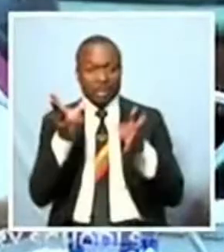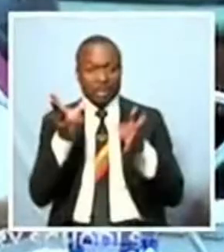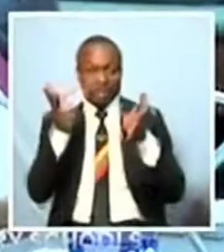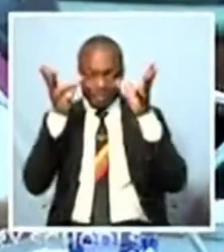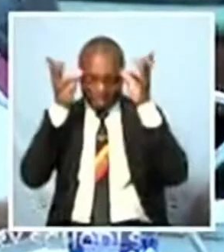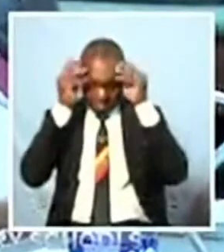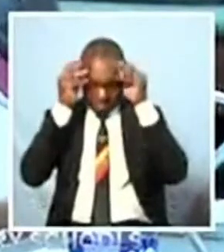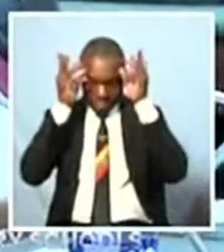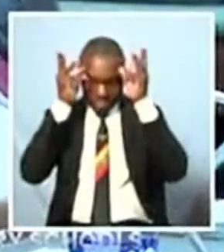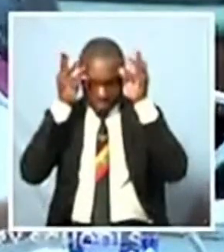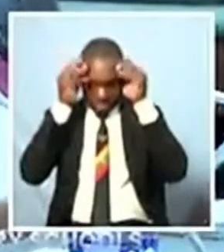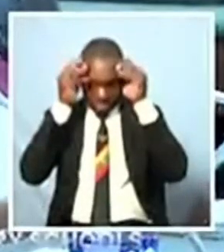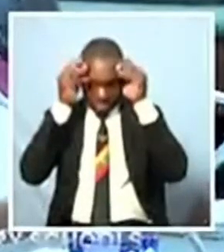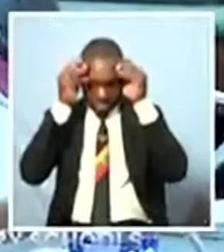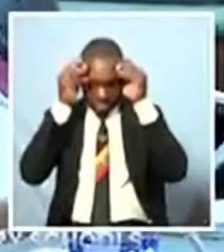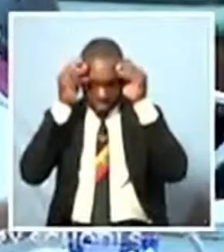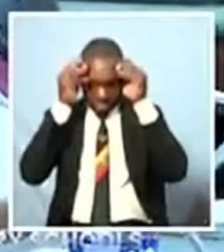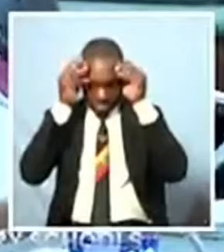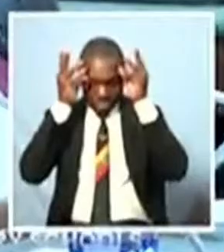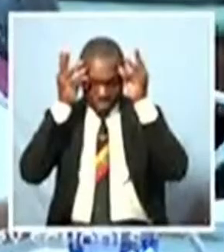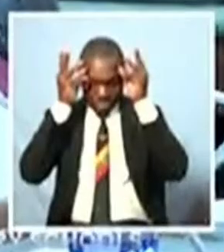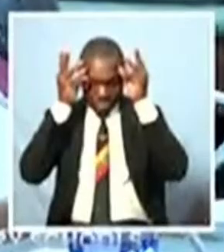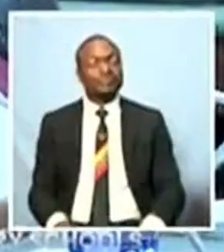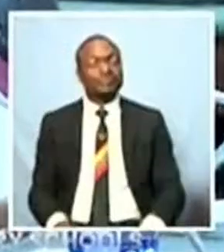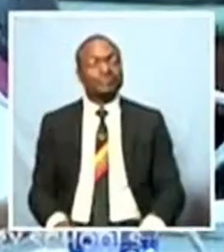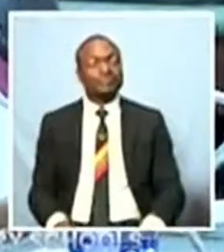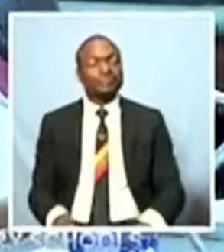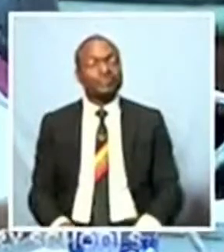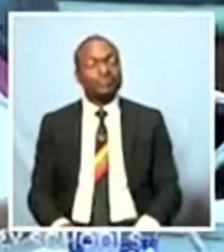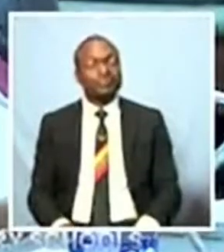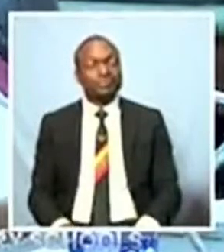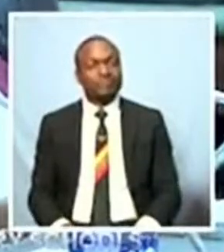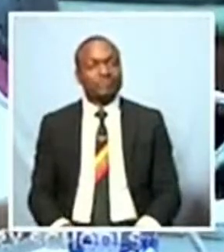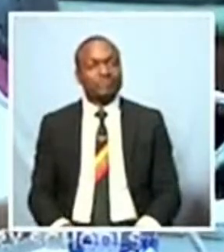competence-based capacity in terms of